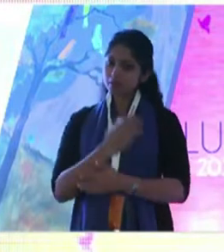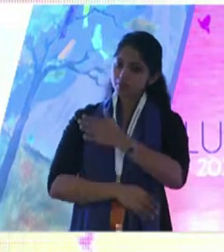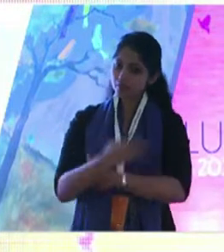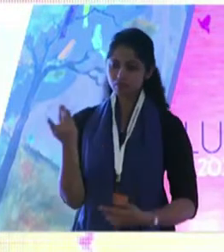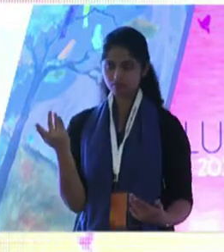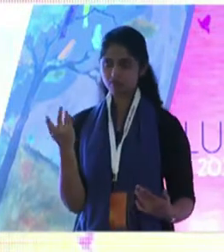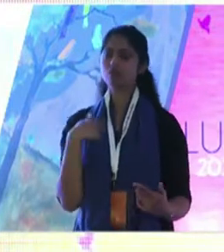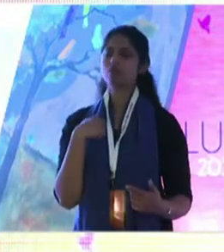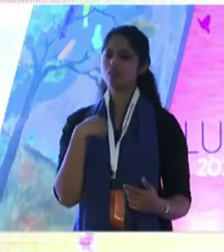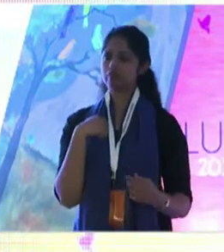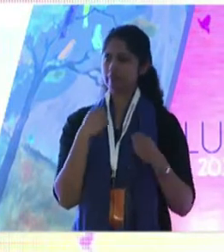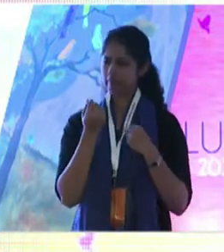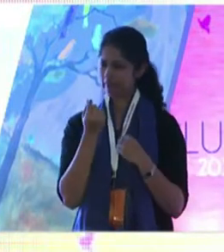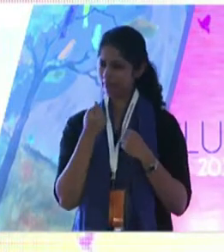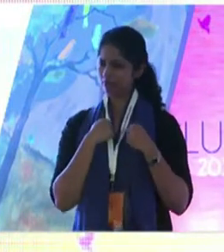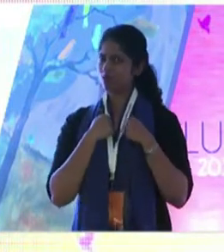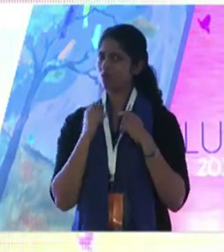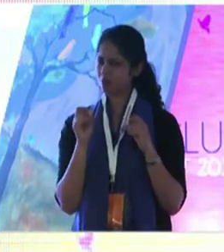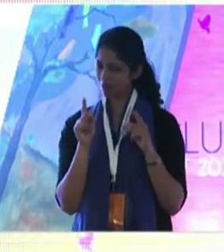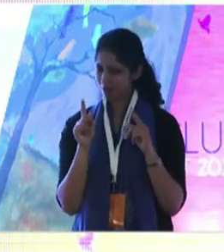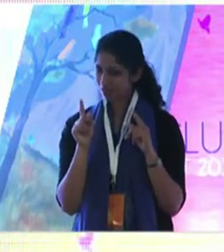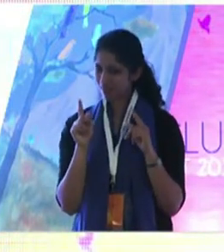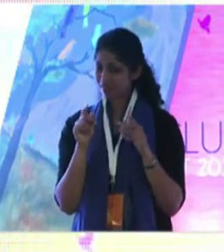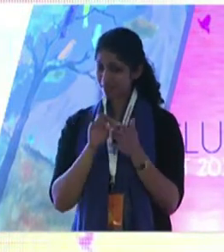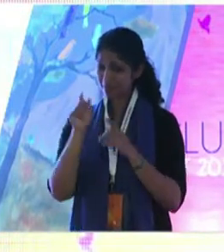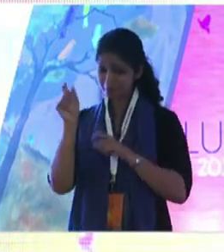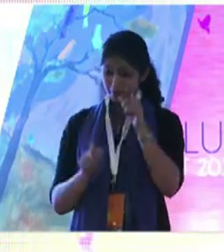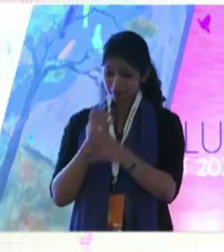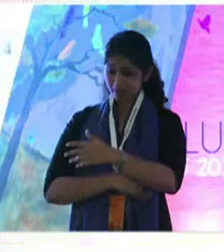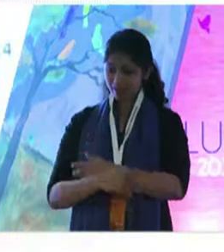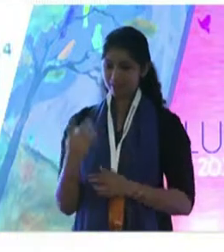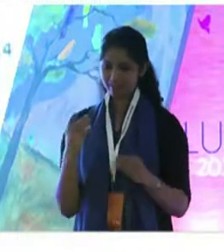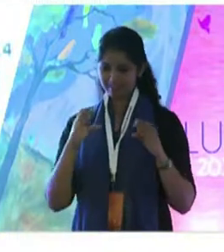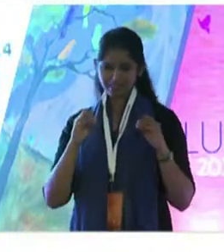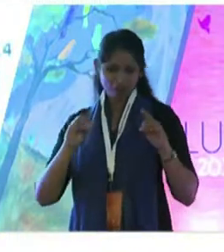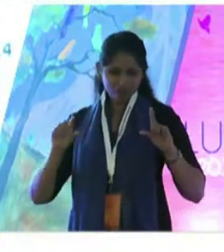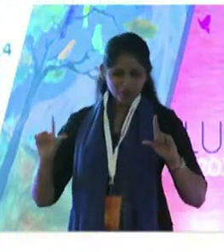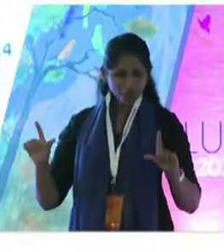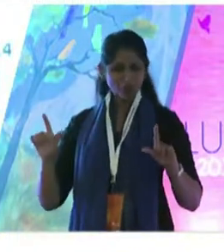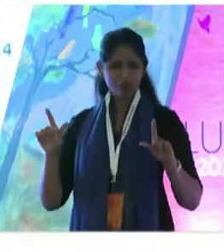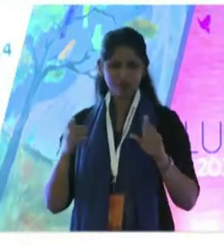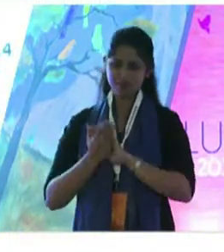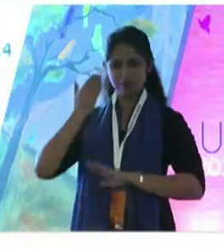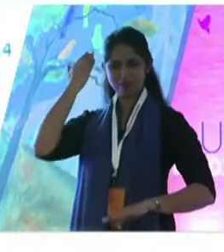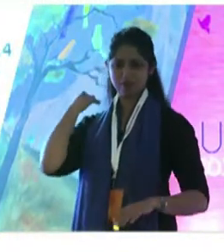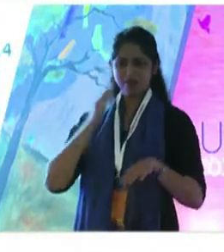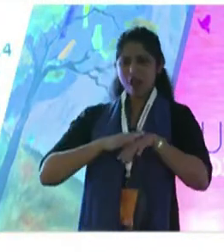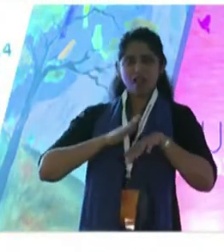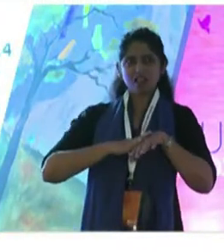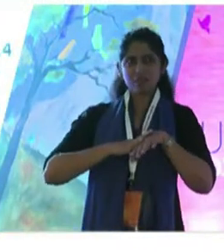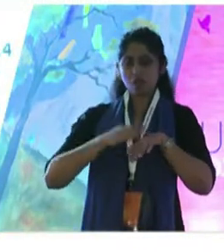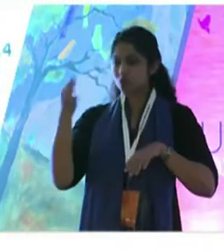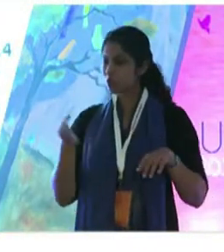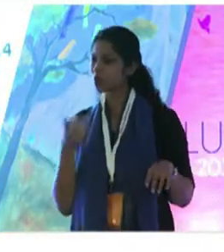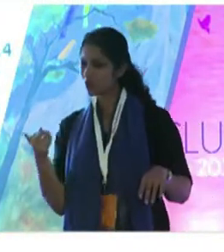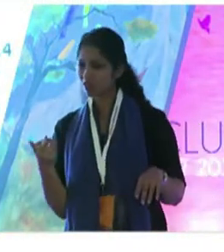disability? For a moment I blanked out, because you get comfortable writing about the kind of things that you're you know,